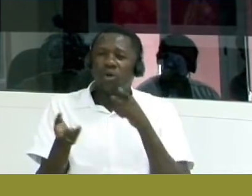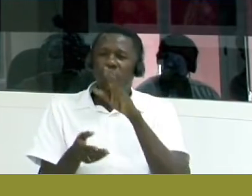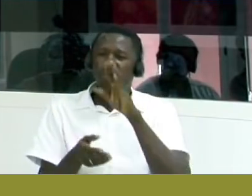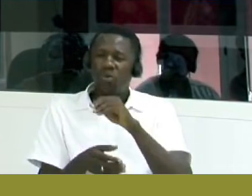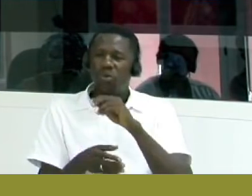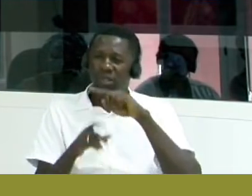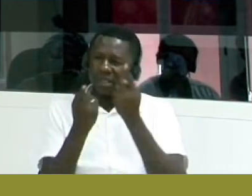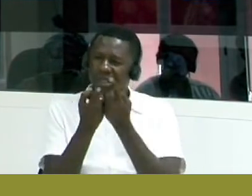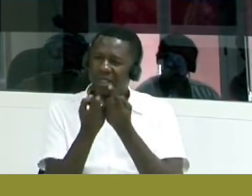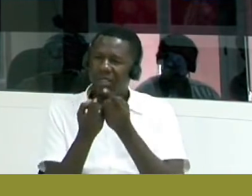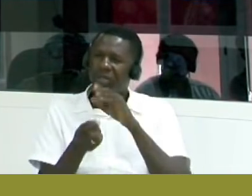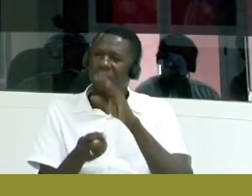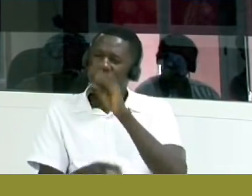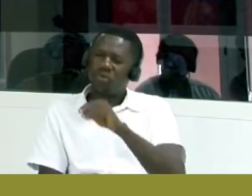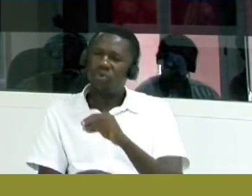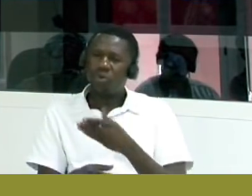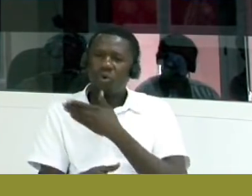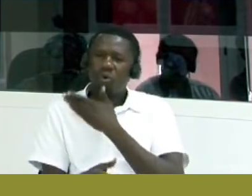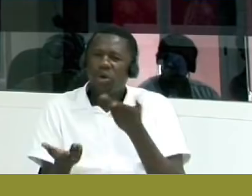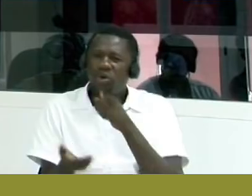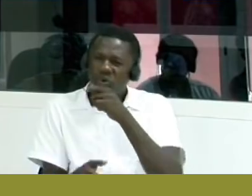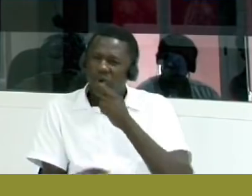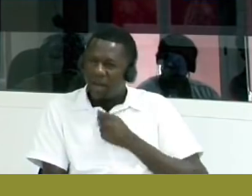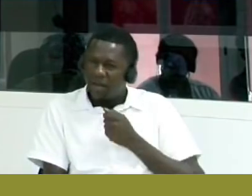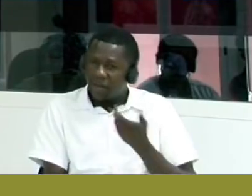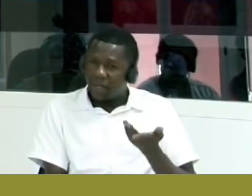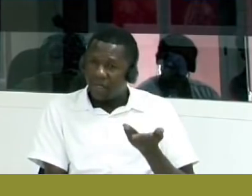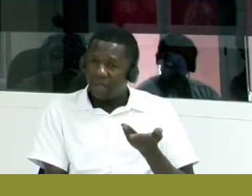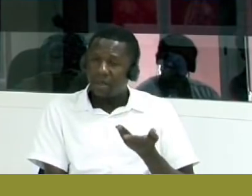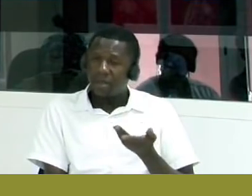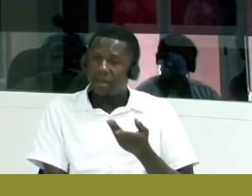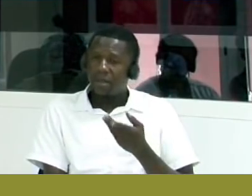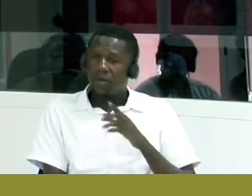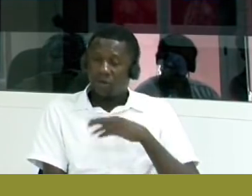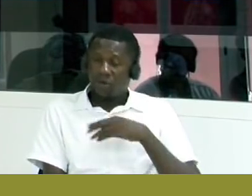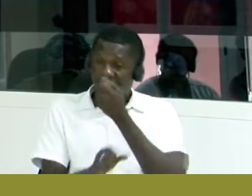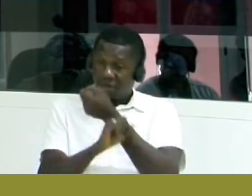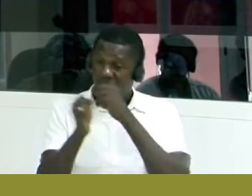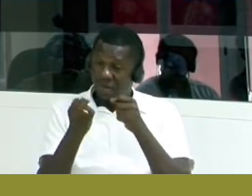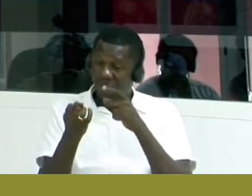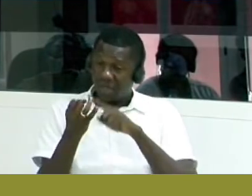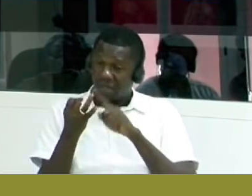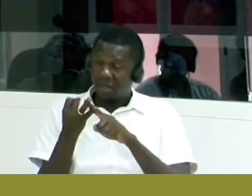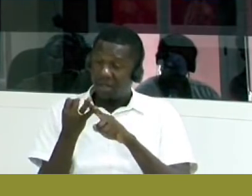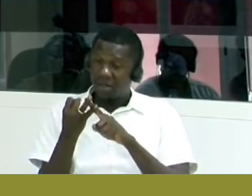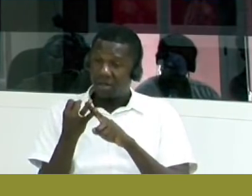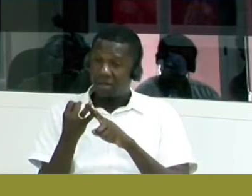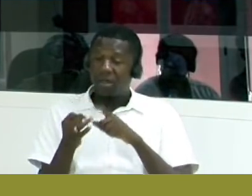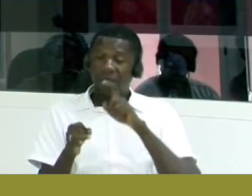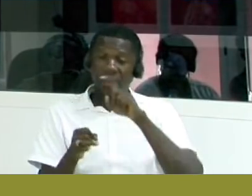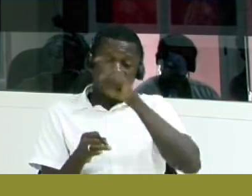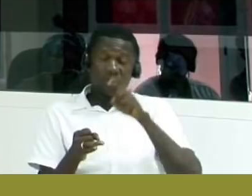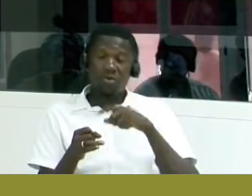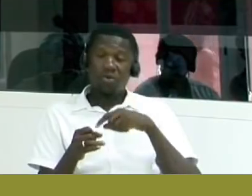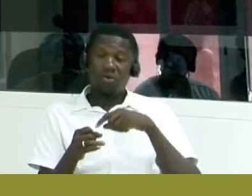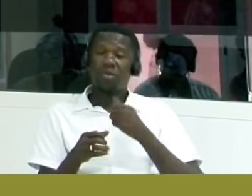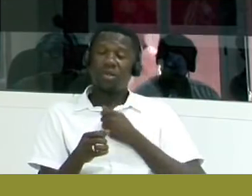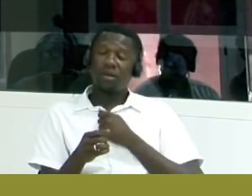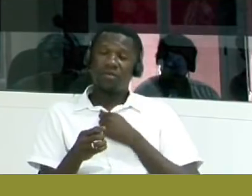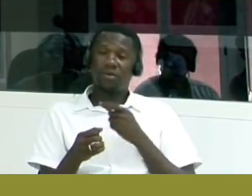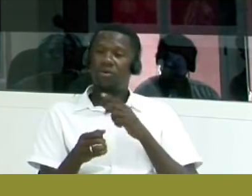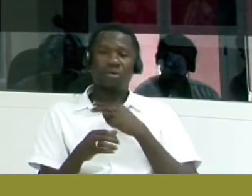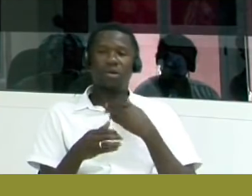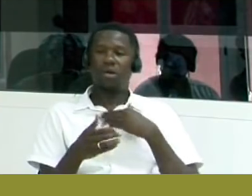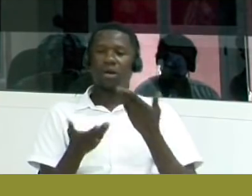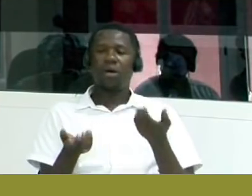did? Were you afraid? Was that the circumstance? Was that the reason? The question of being afraid does not arise. It's